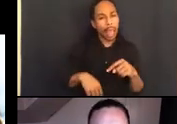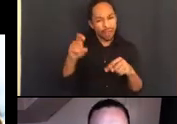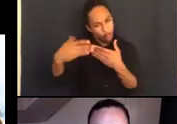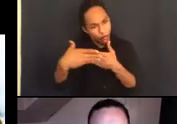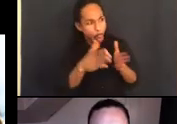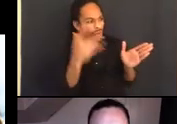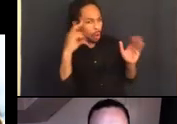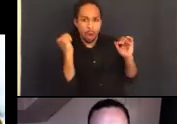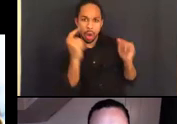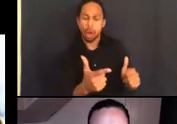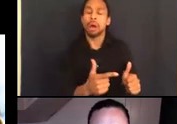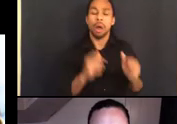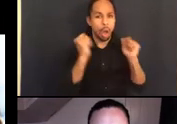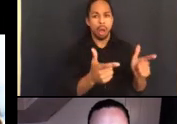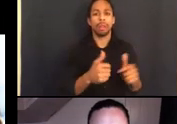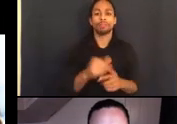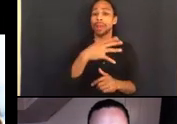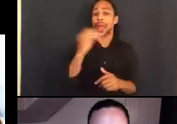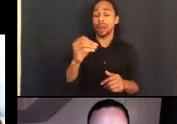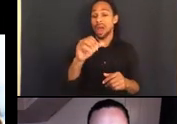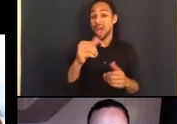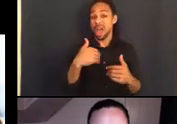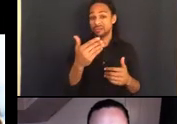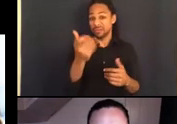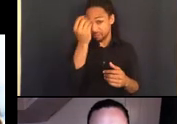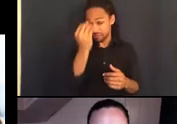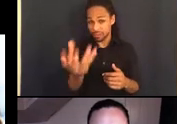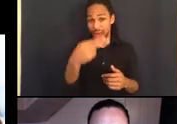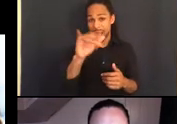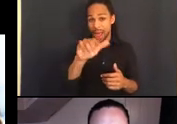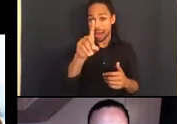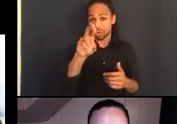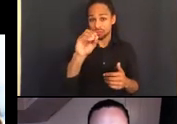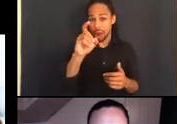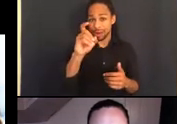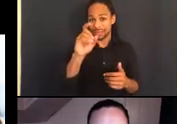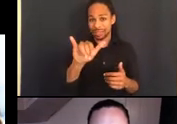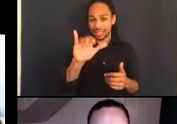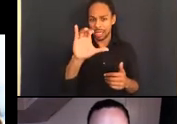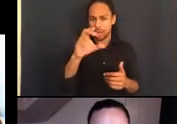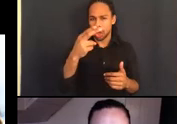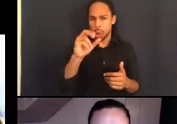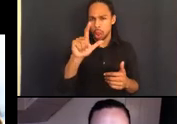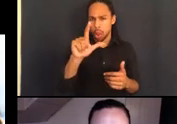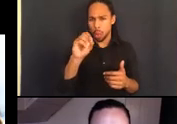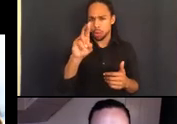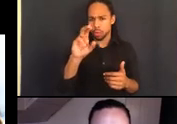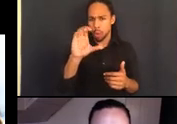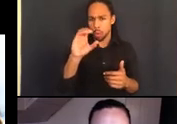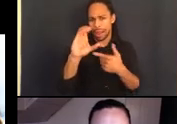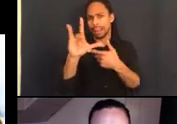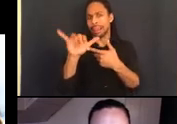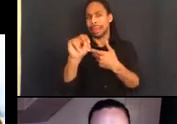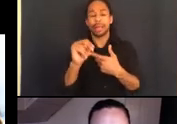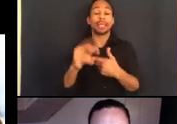now actually hydroxychloroquine is being given to people as standard treatment inside hospitals,